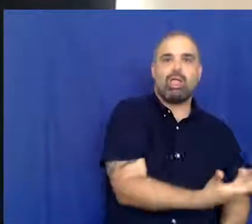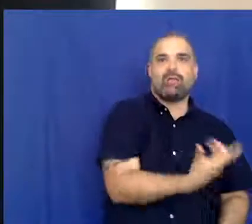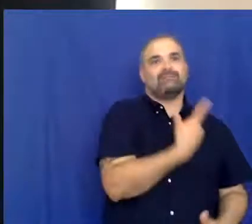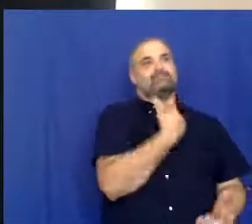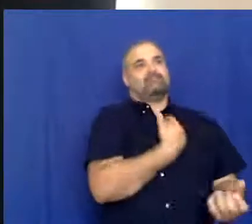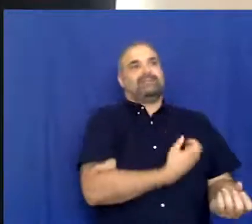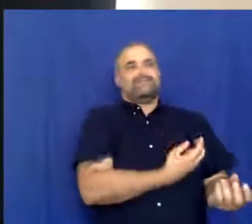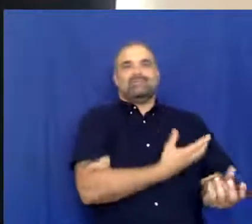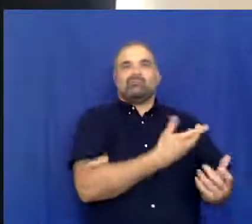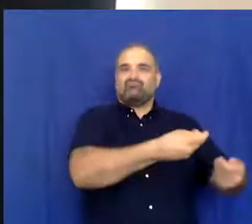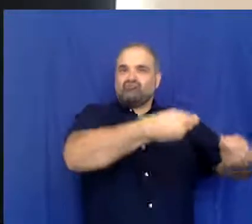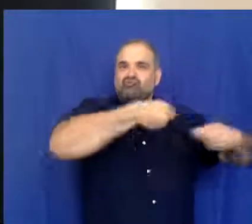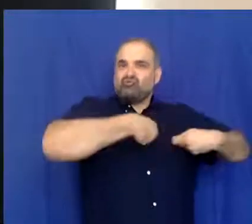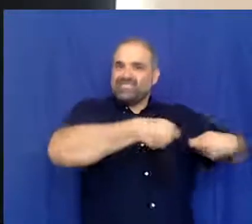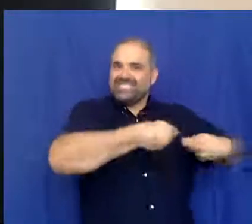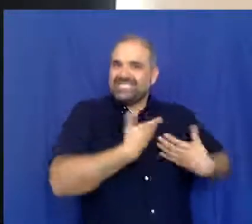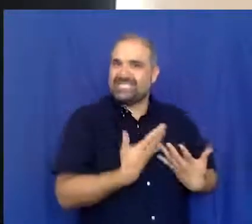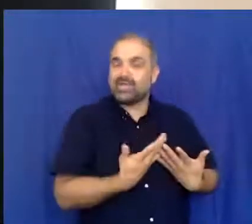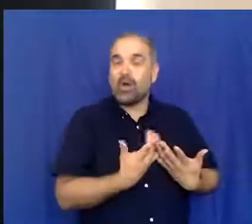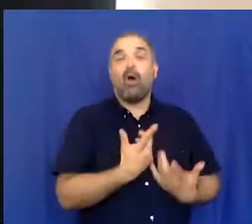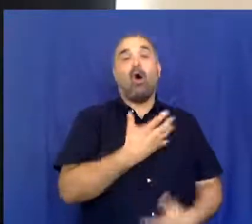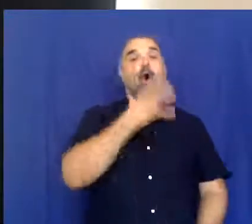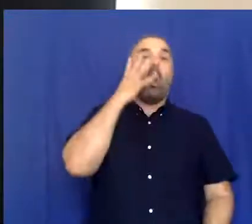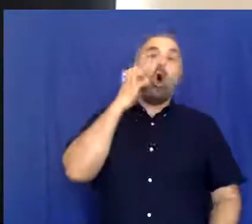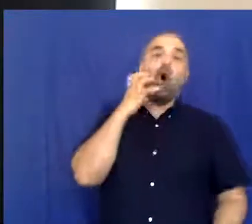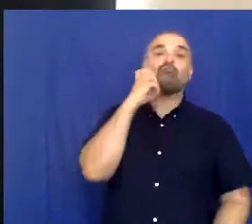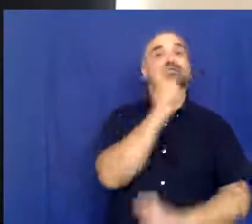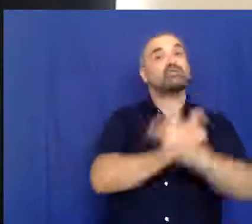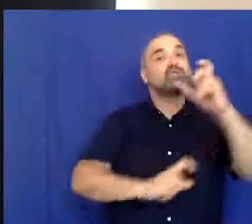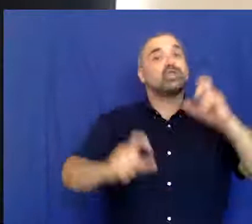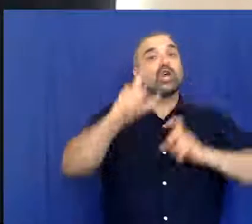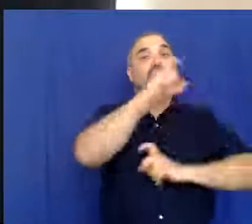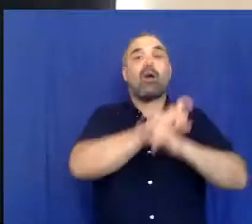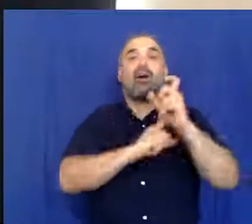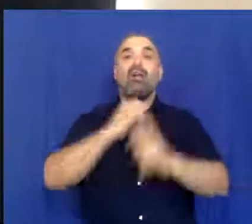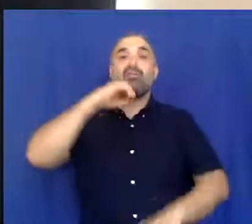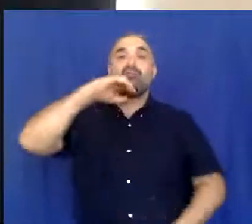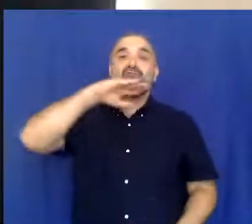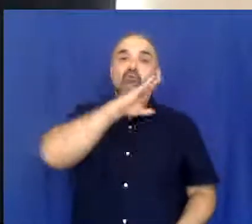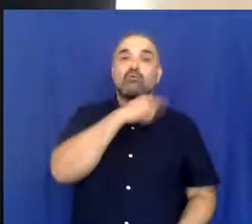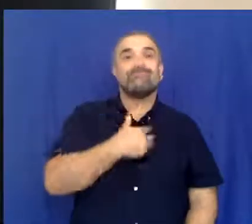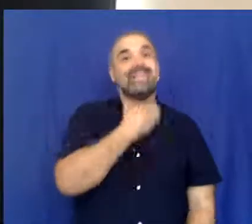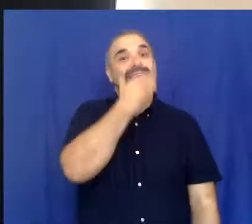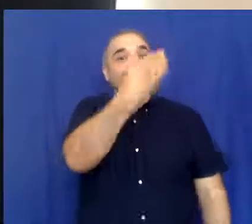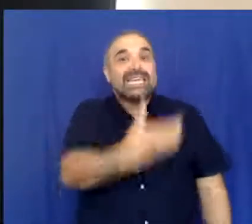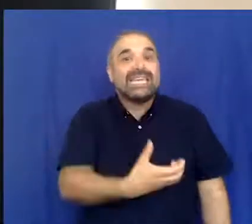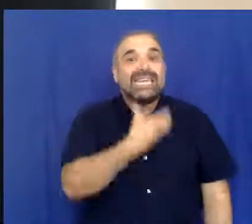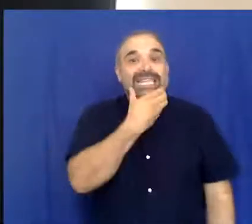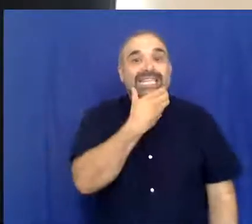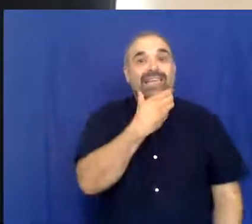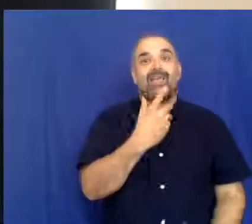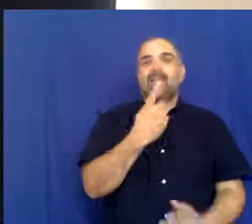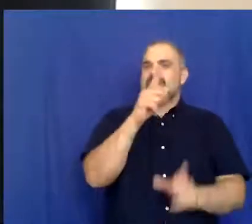Red is the apple that I have as a treat. Orange is the colour of the fruit that I